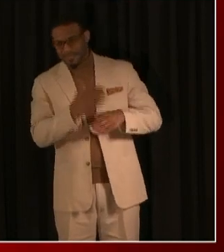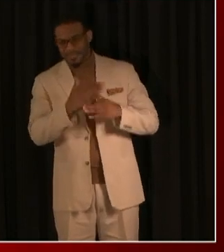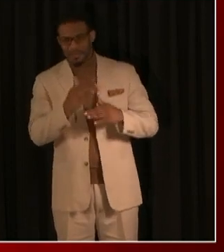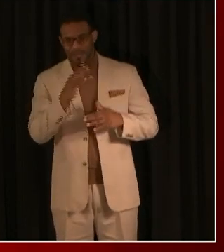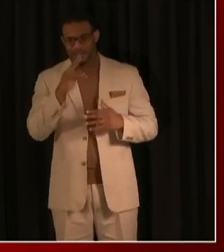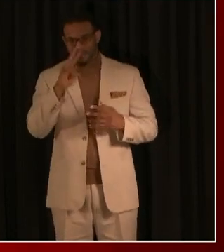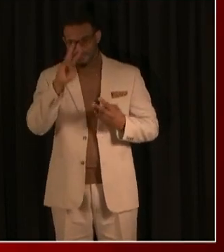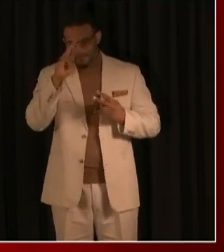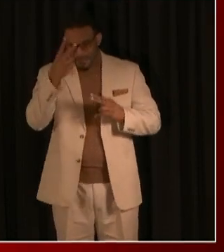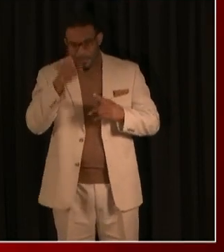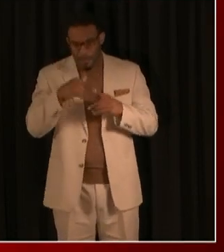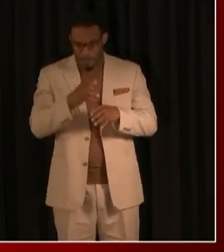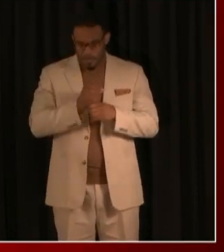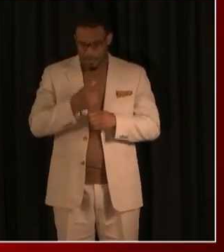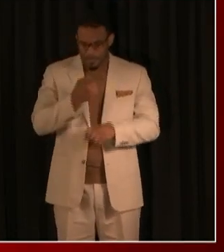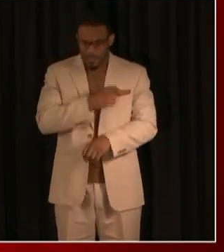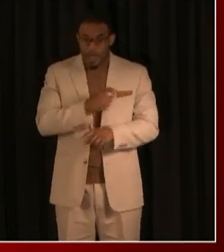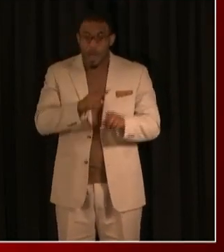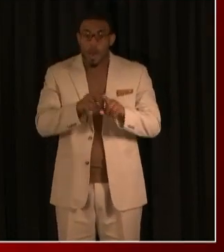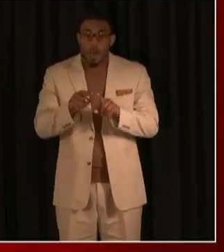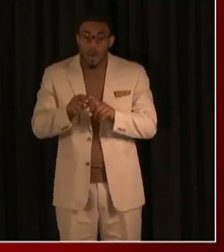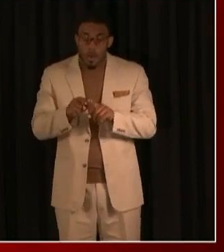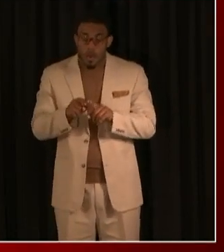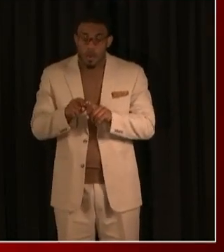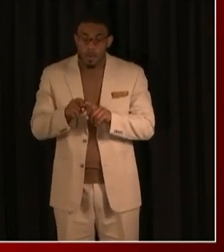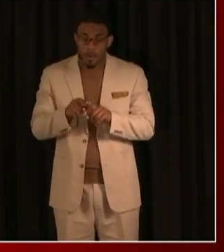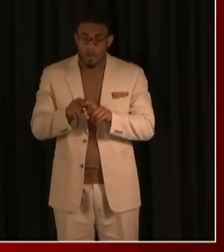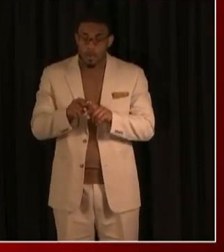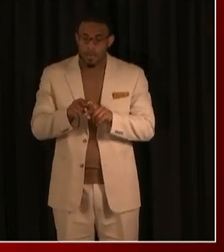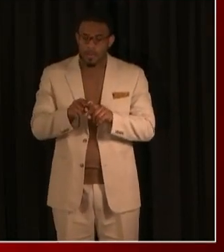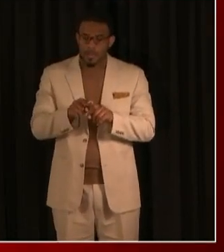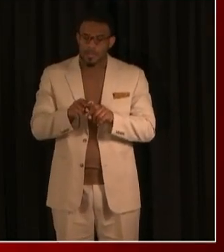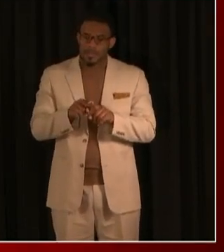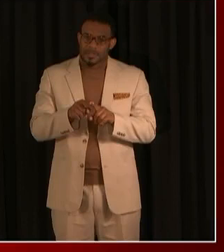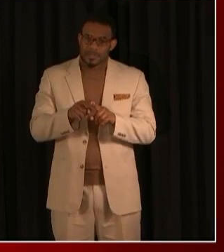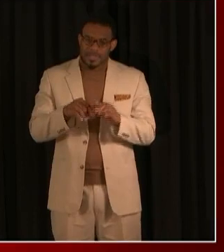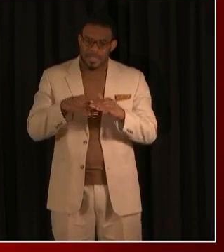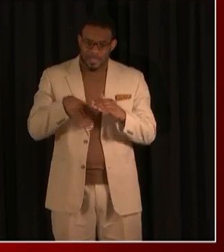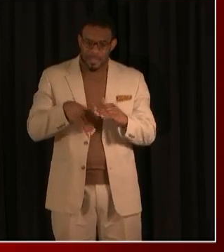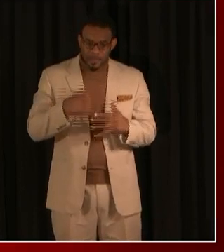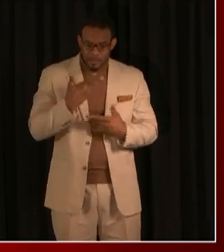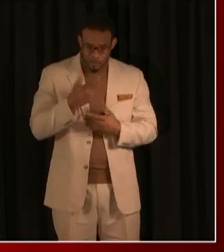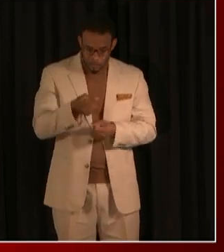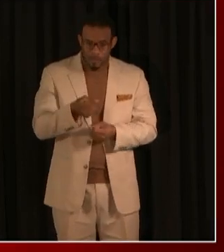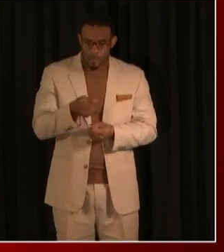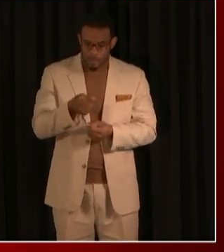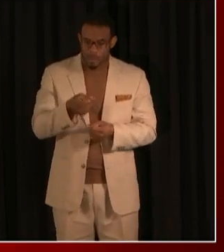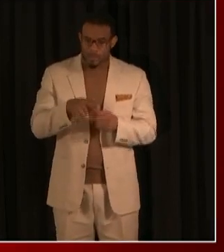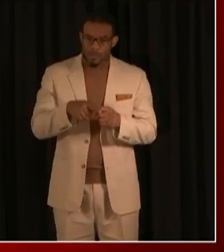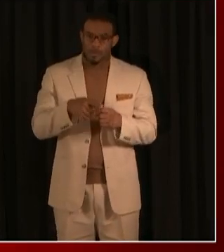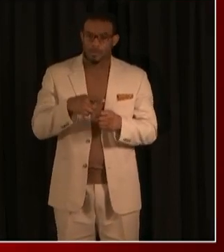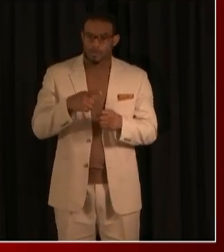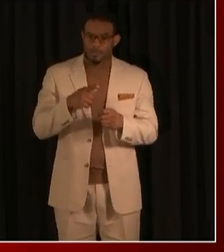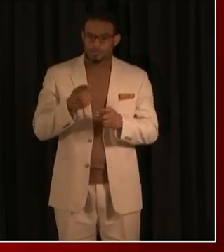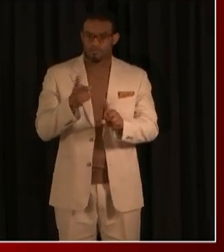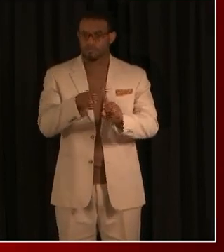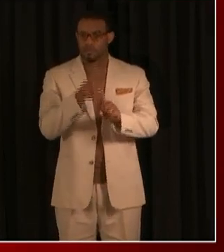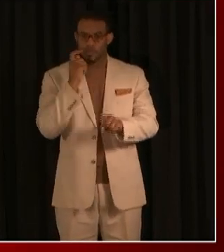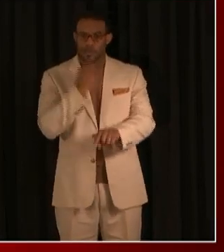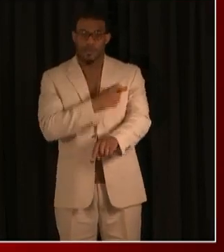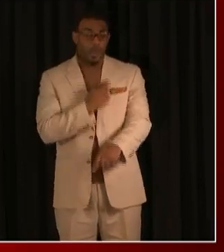around receiving the vaccine, as well as the lack of trust around the administration of the